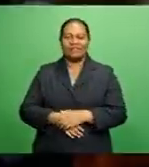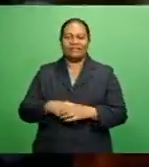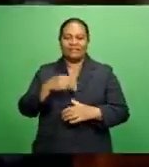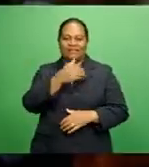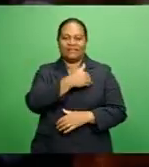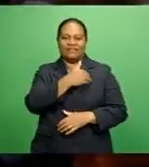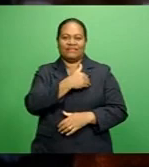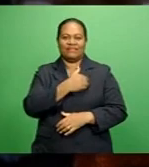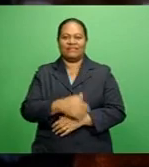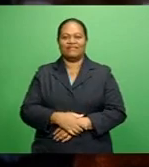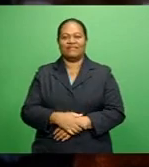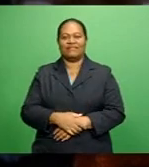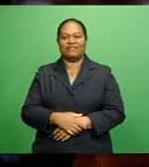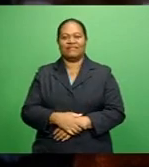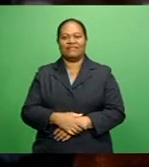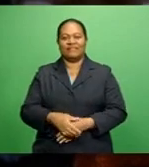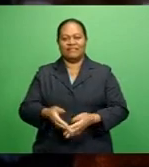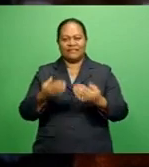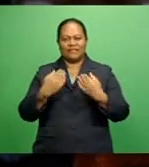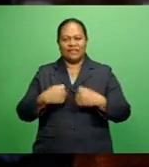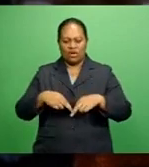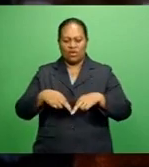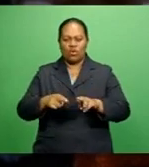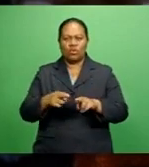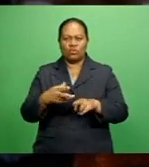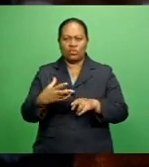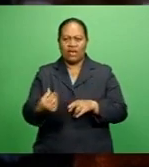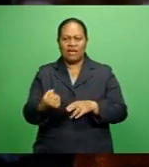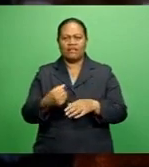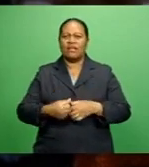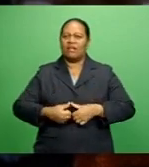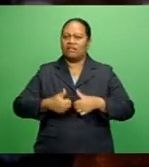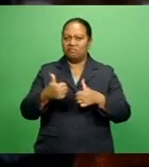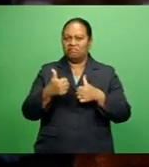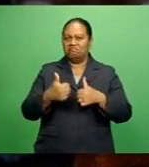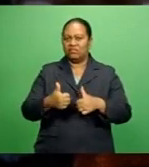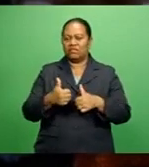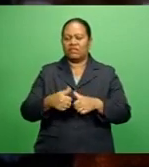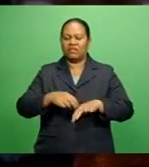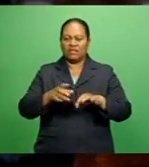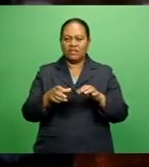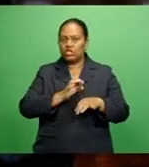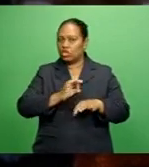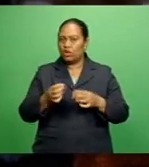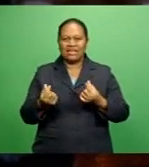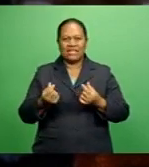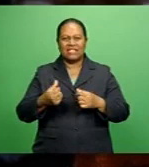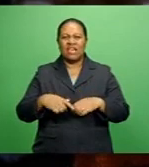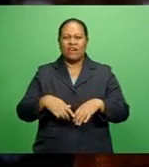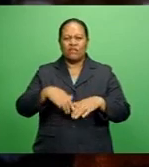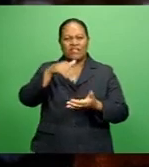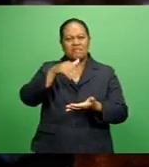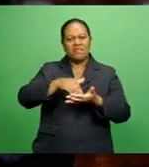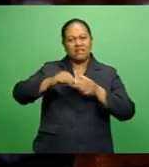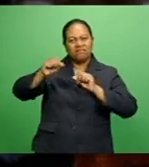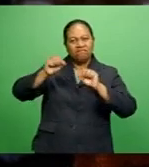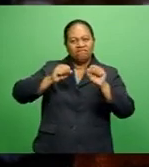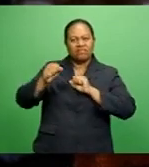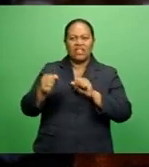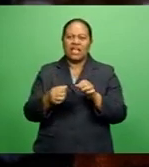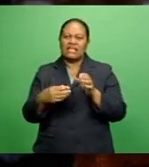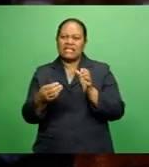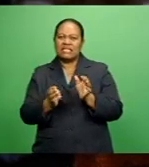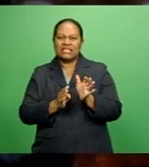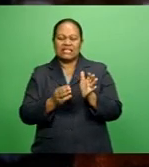zone. The road to getting back in shape has not been easy for former Fiji middleweight boxing champion Sebastian the